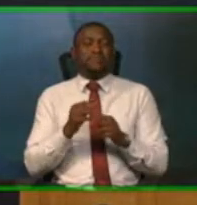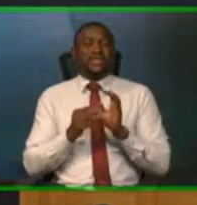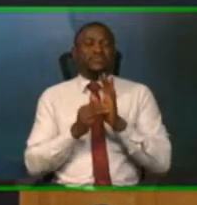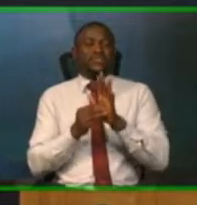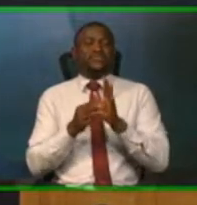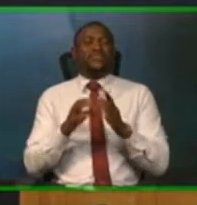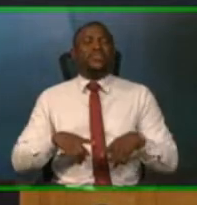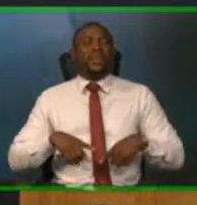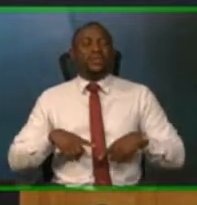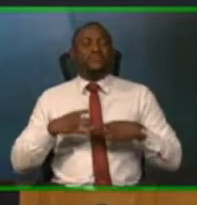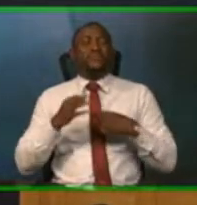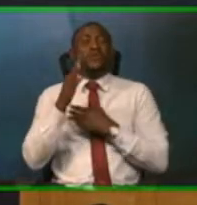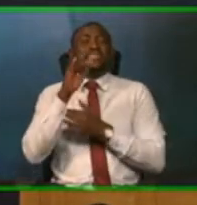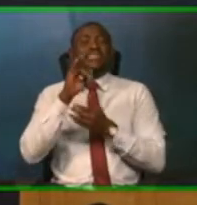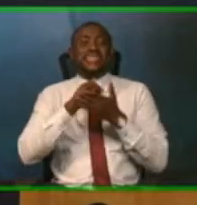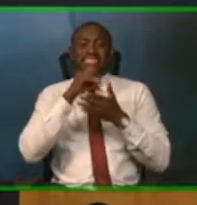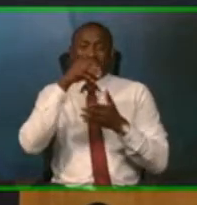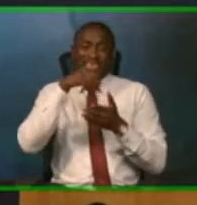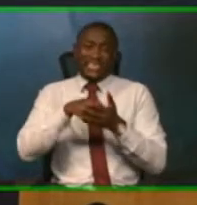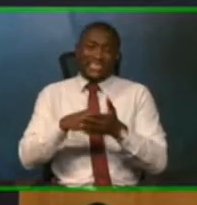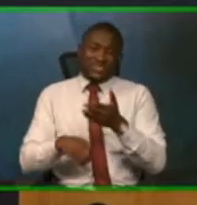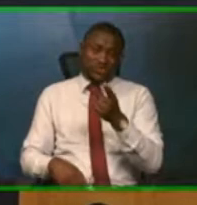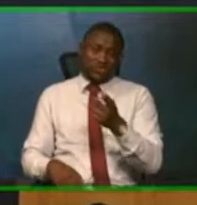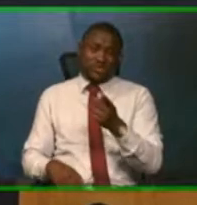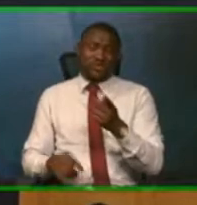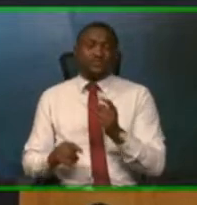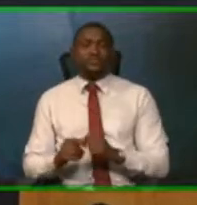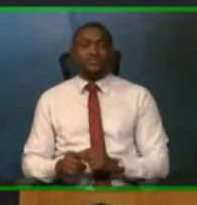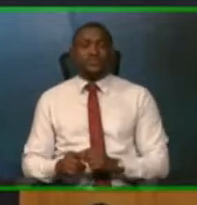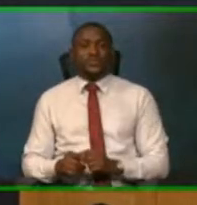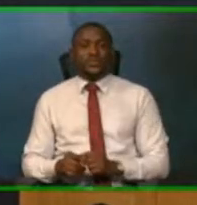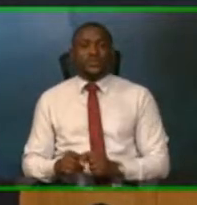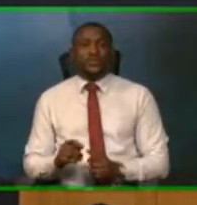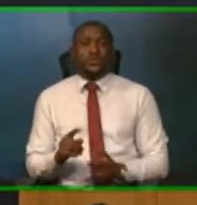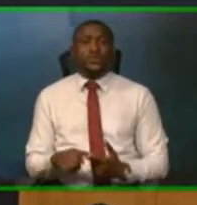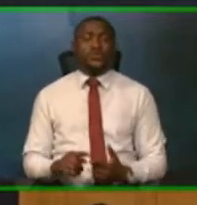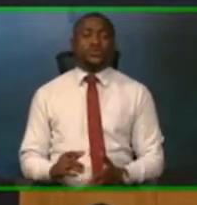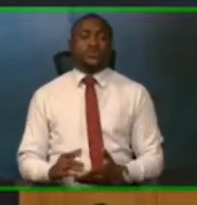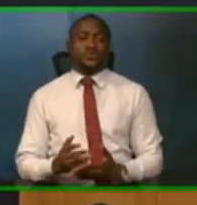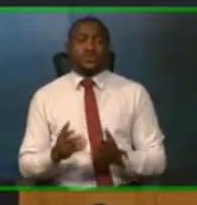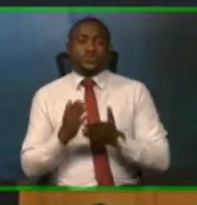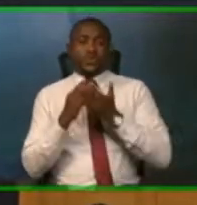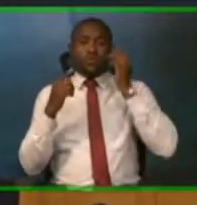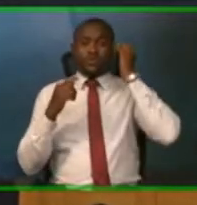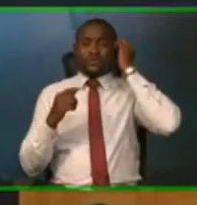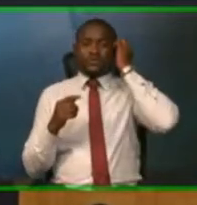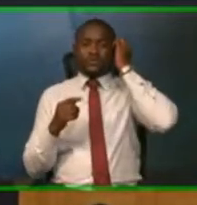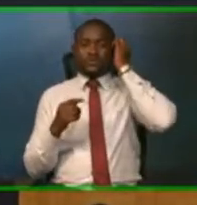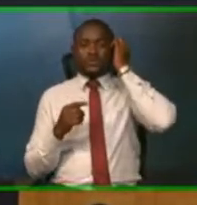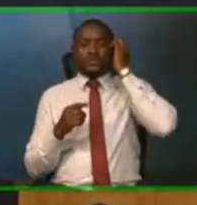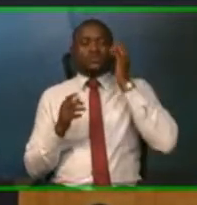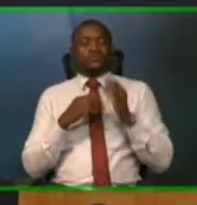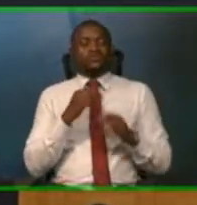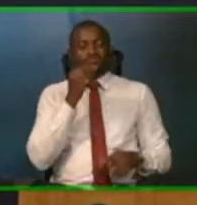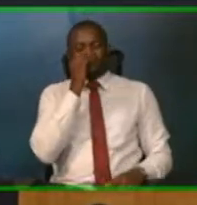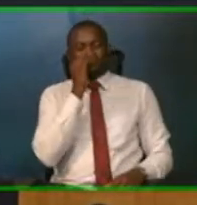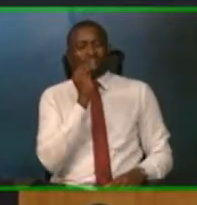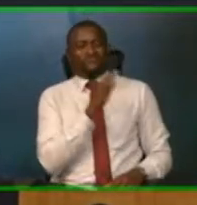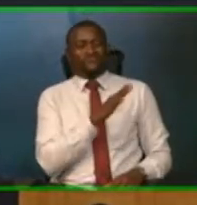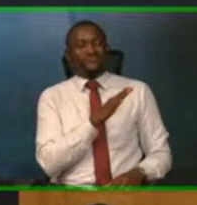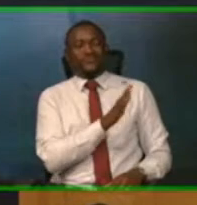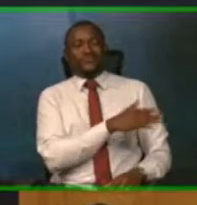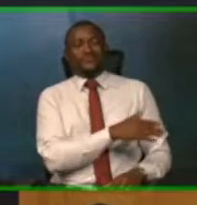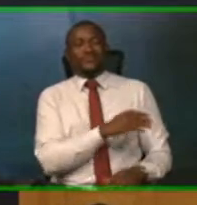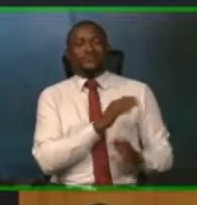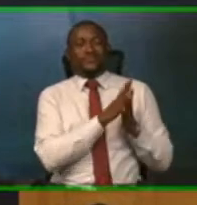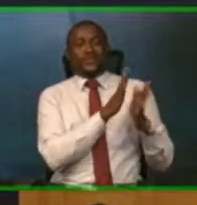that is in you. To the one who has downplayed the relevance of the ministry of prayer, you are making a